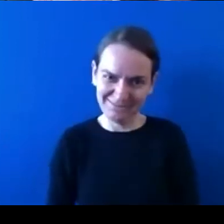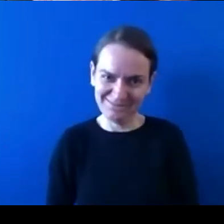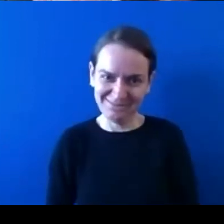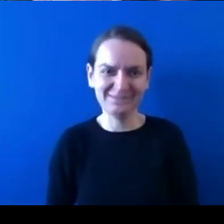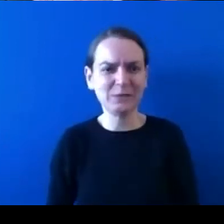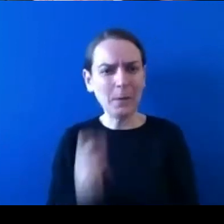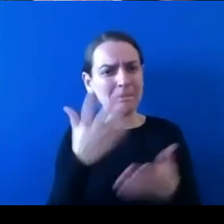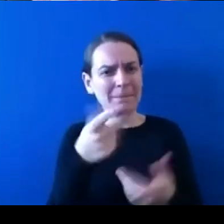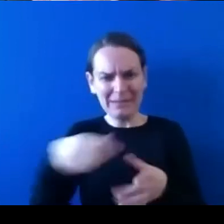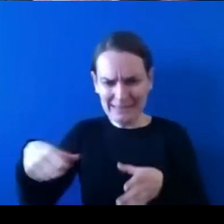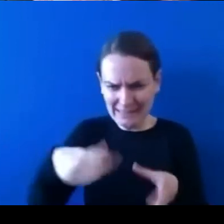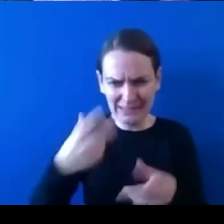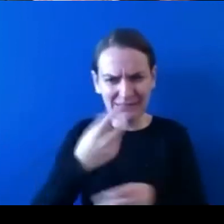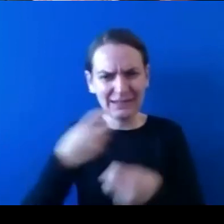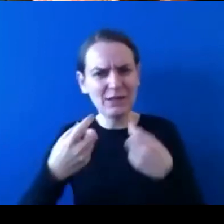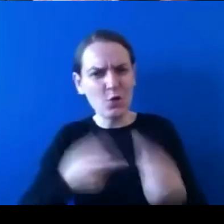initially.